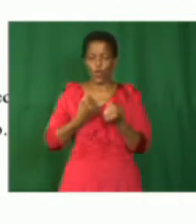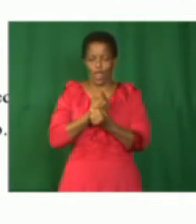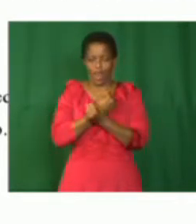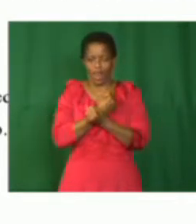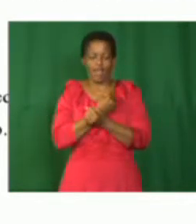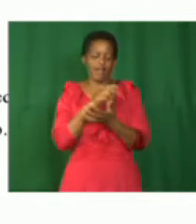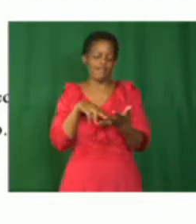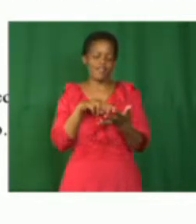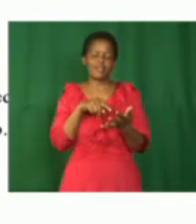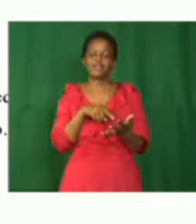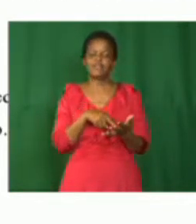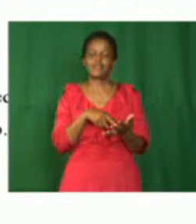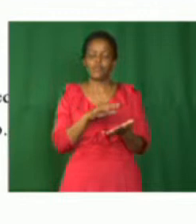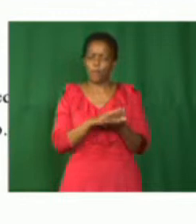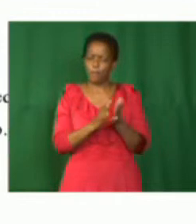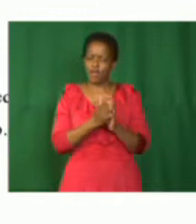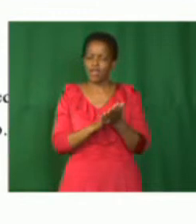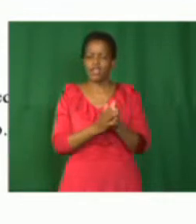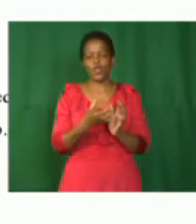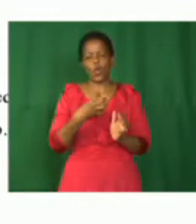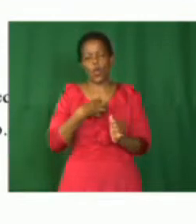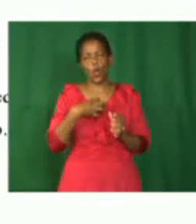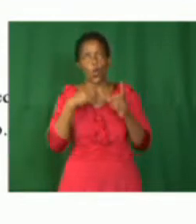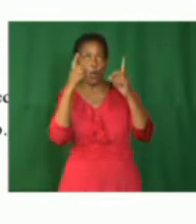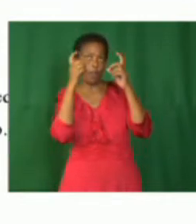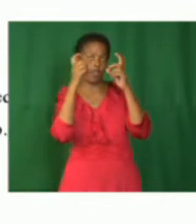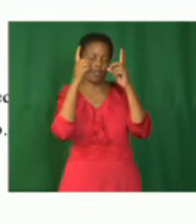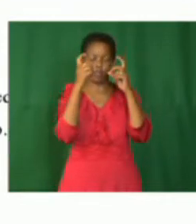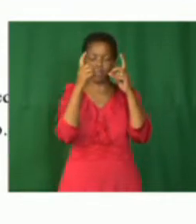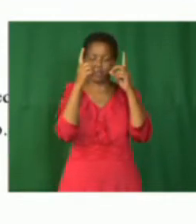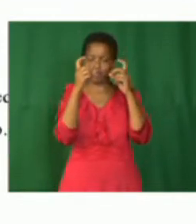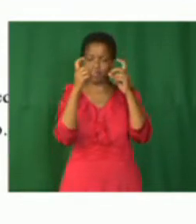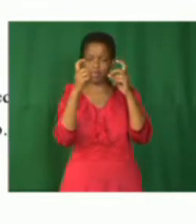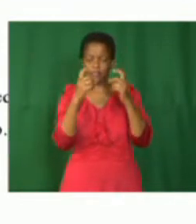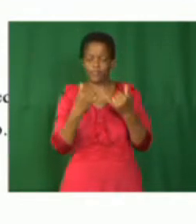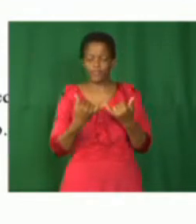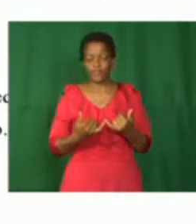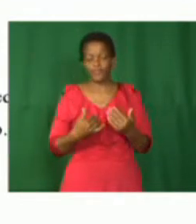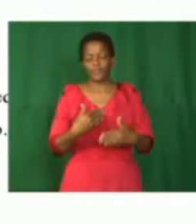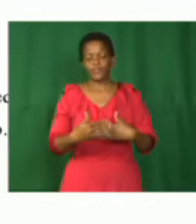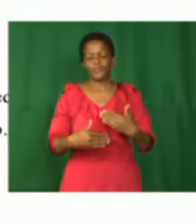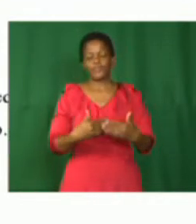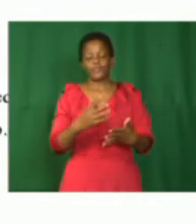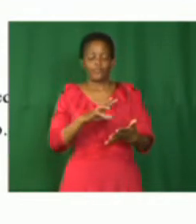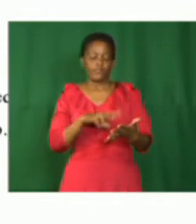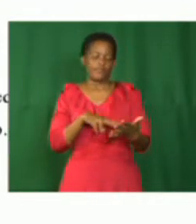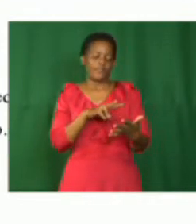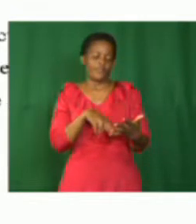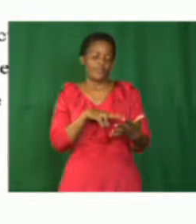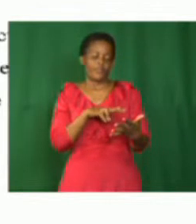the end, you are going to have a meaning. Now, let us continue reading.